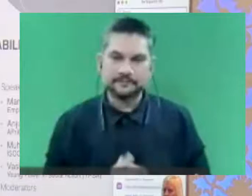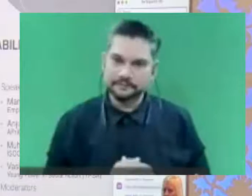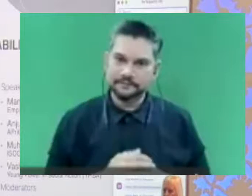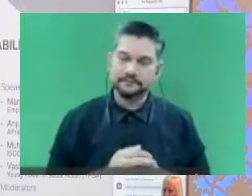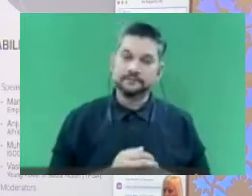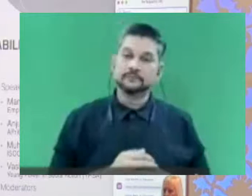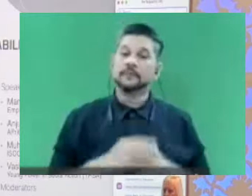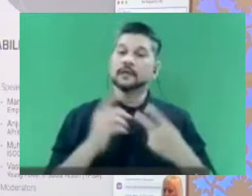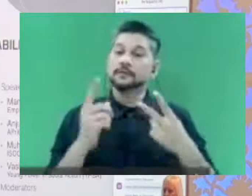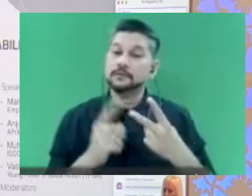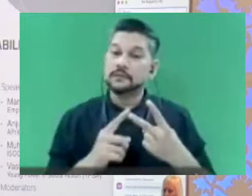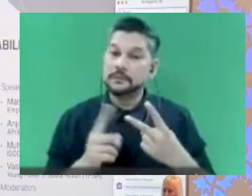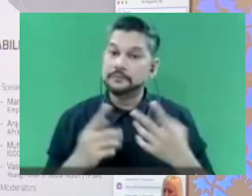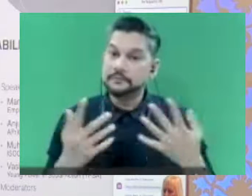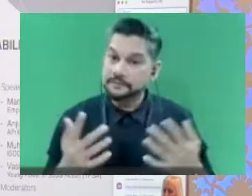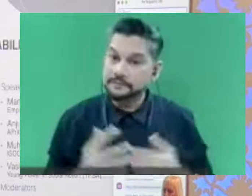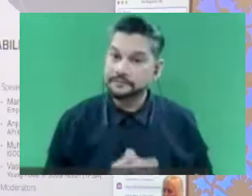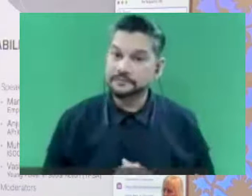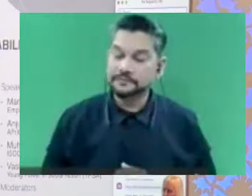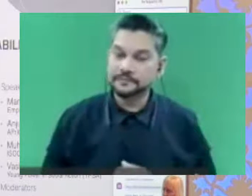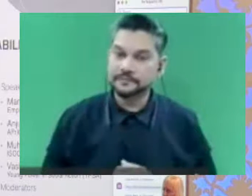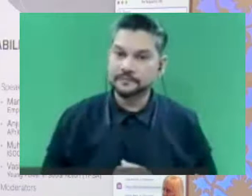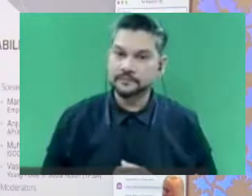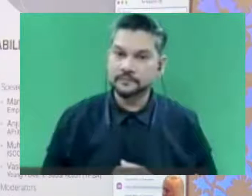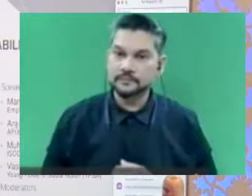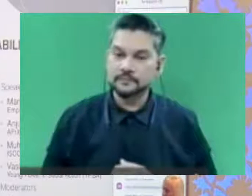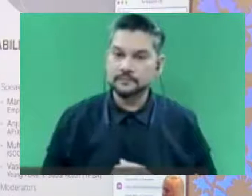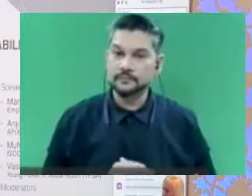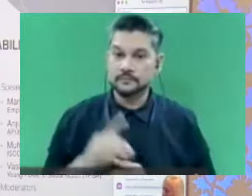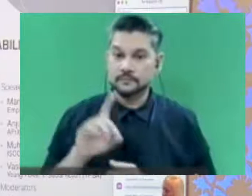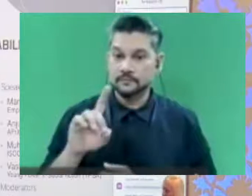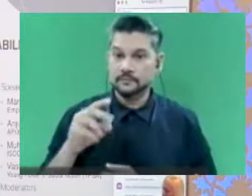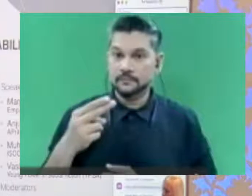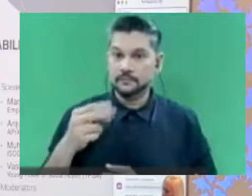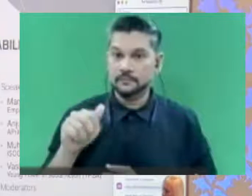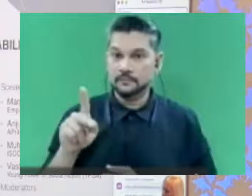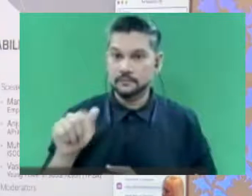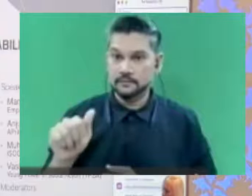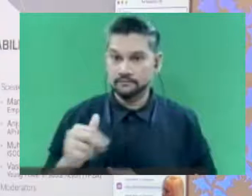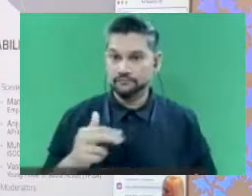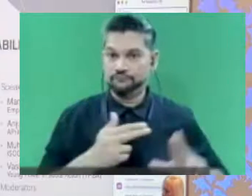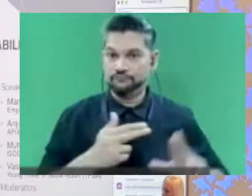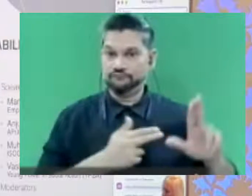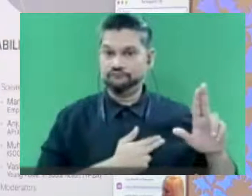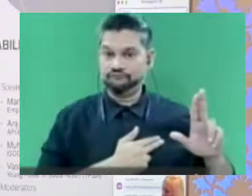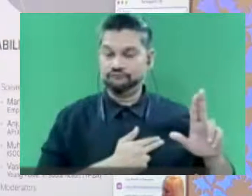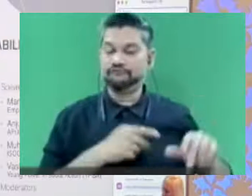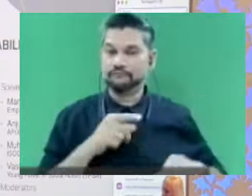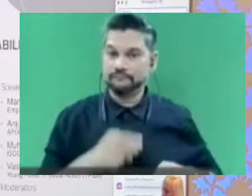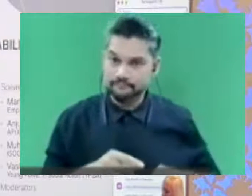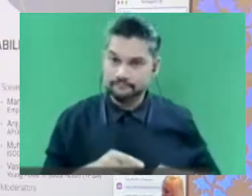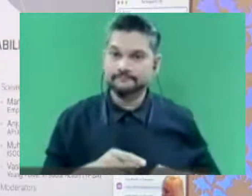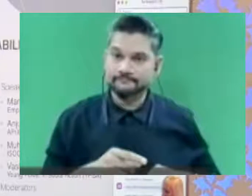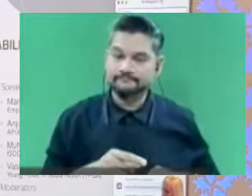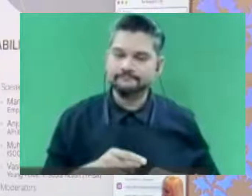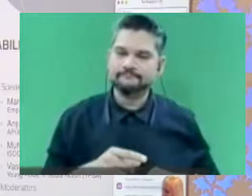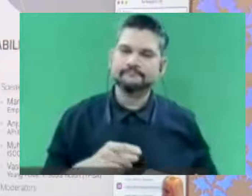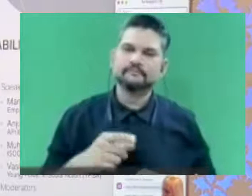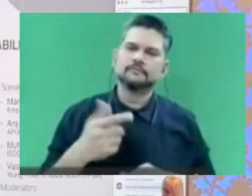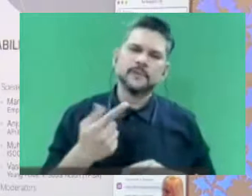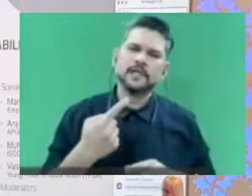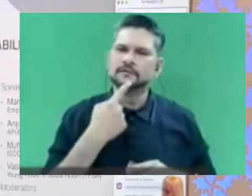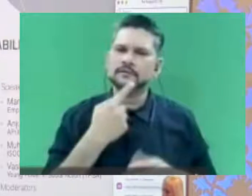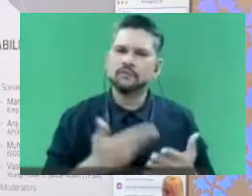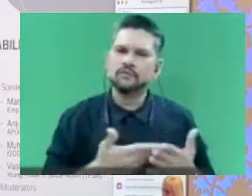are as Dhaka Declaration calls upon different governments and IGOs to commit